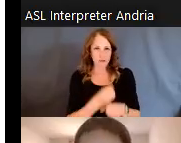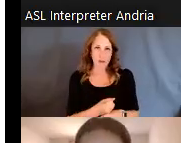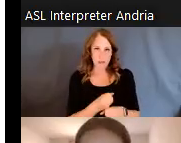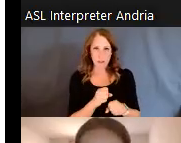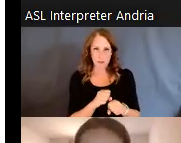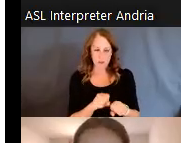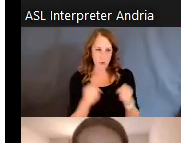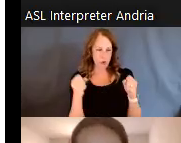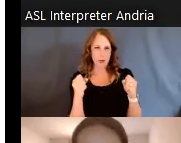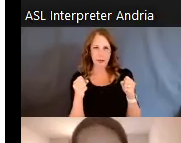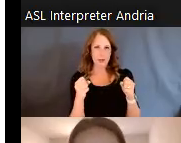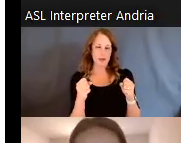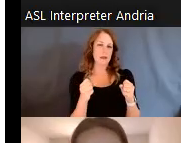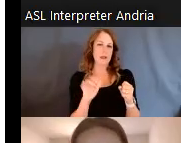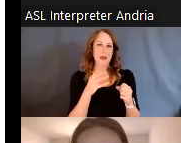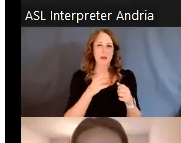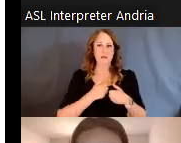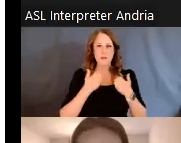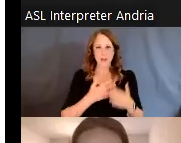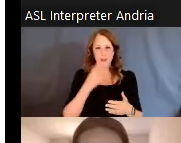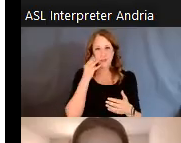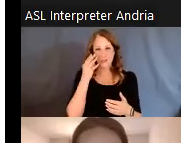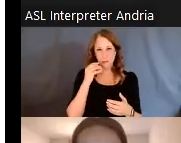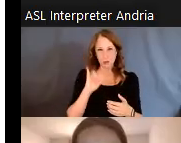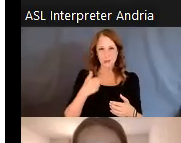survivors experience, and we want to be,